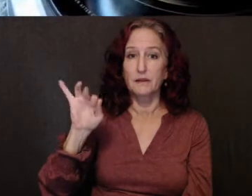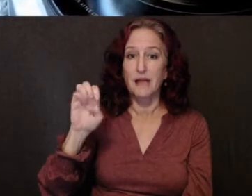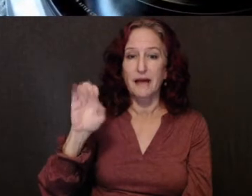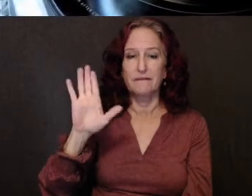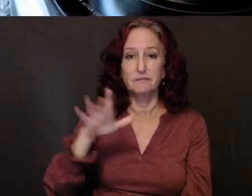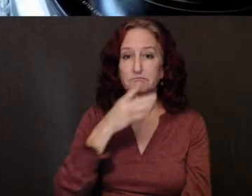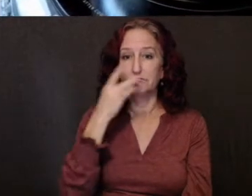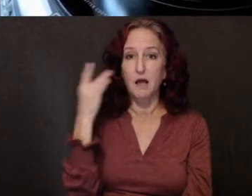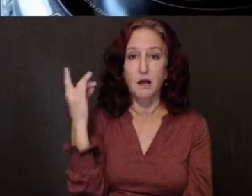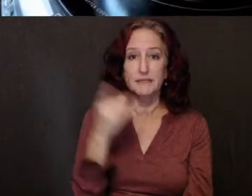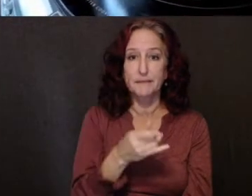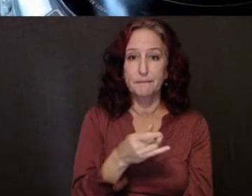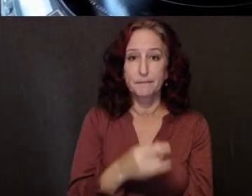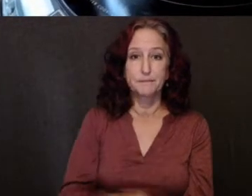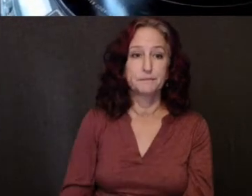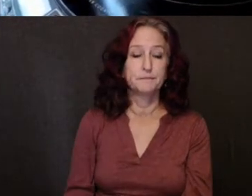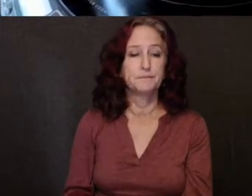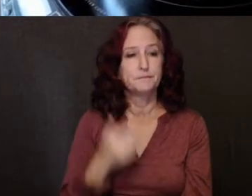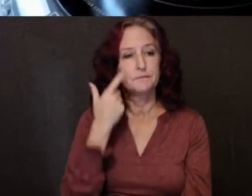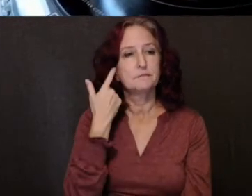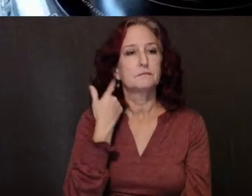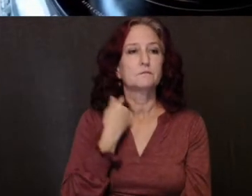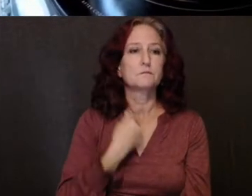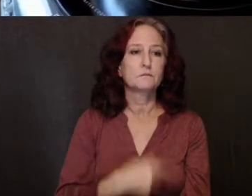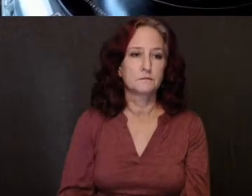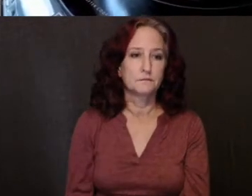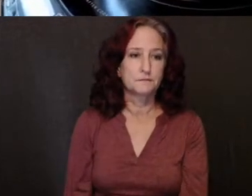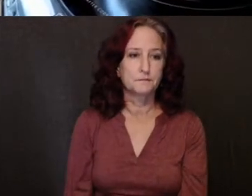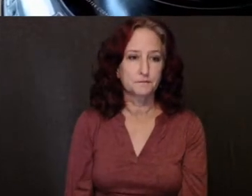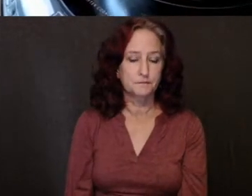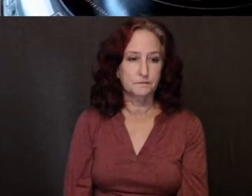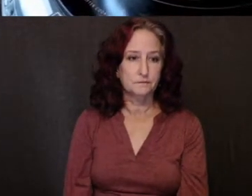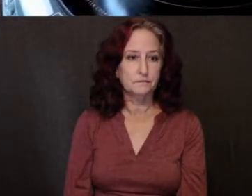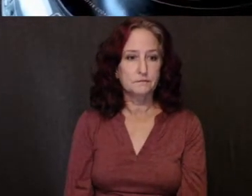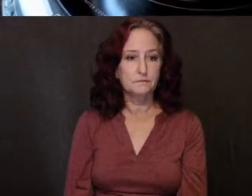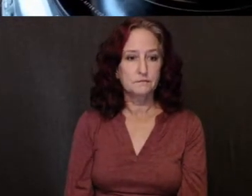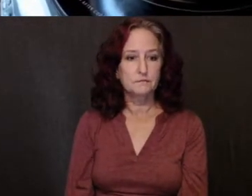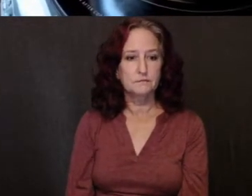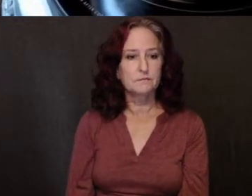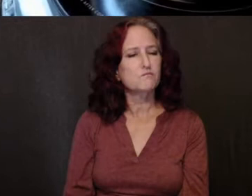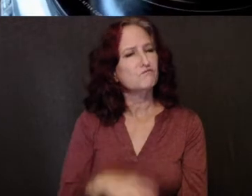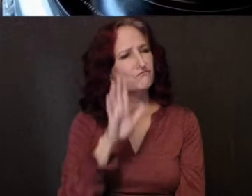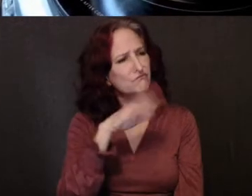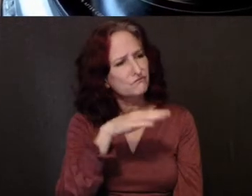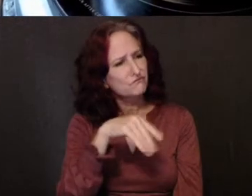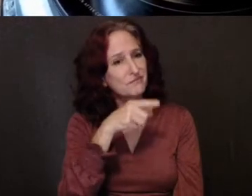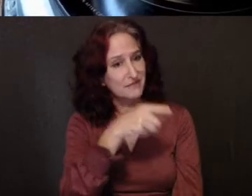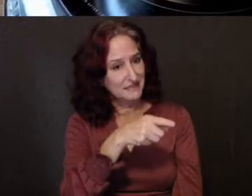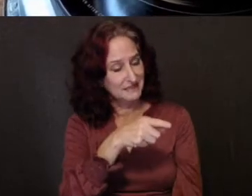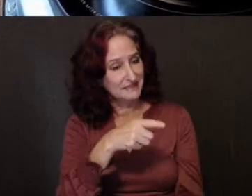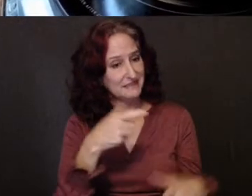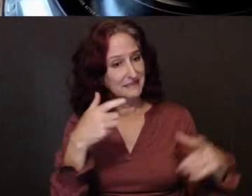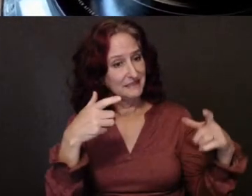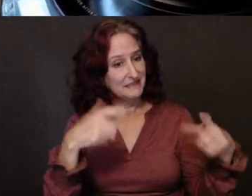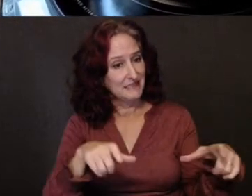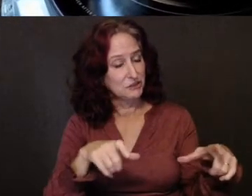is This is BioLife, which is awesome. It's really good.